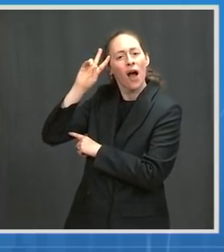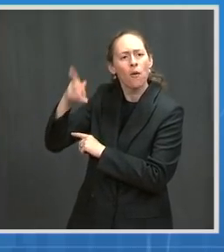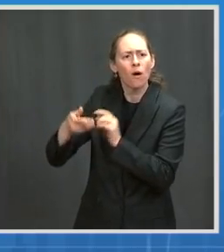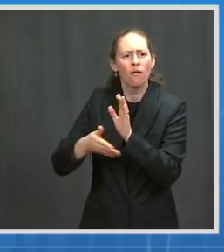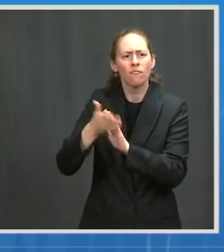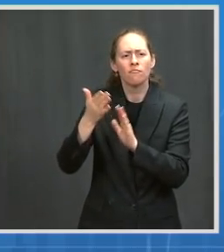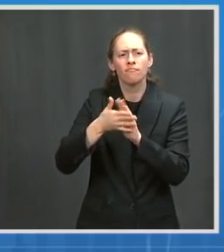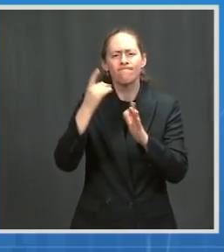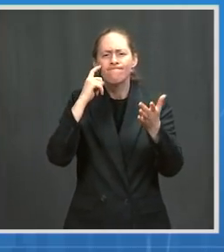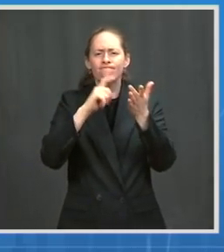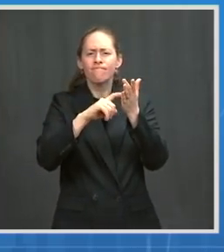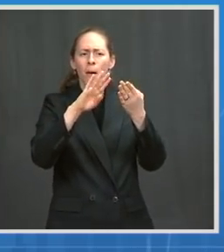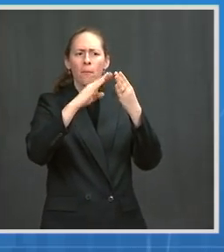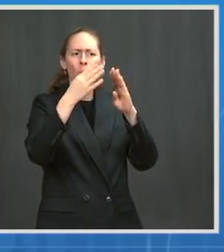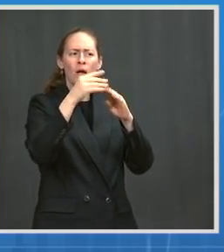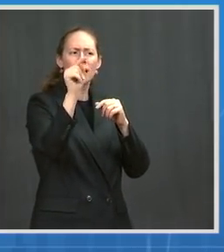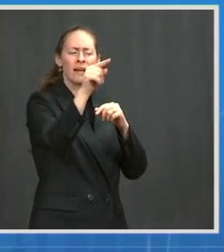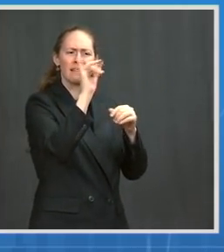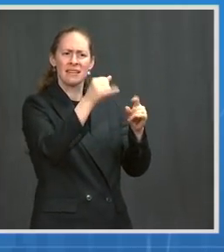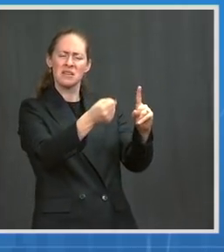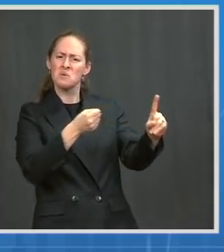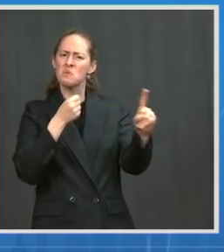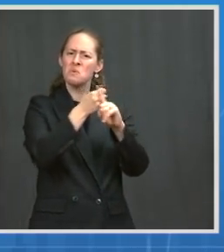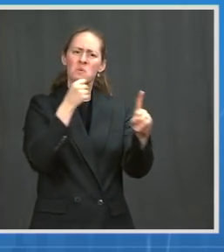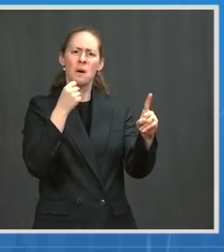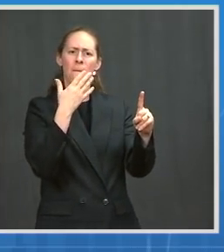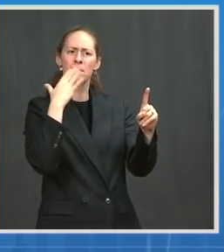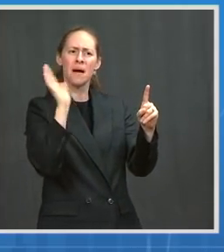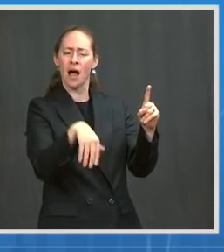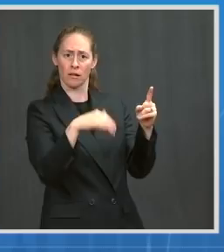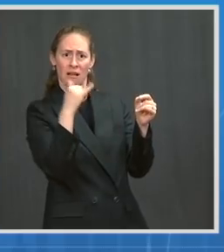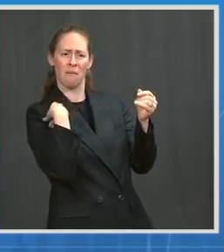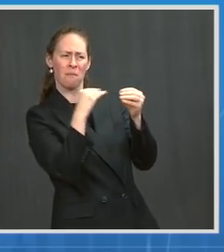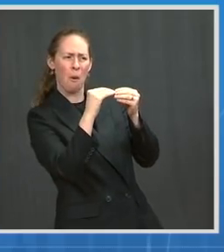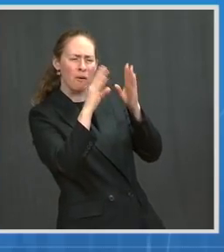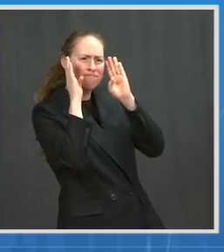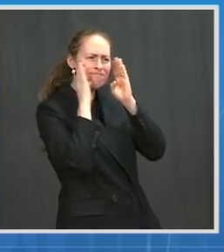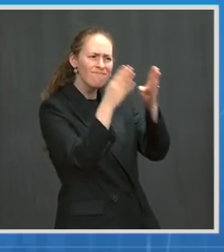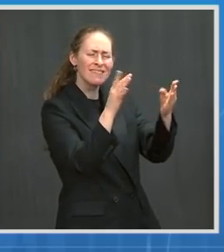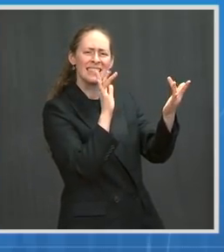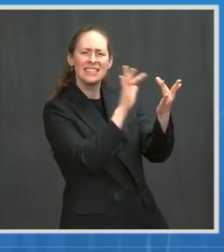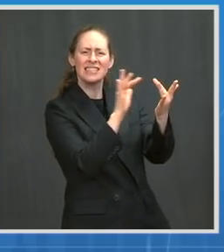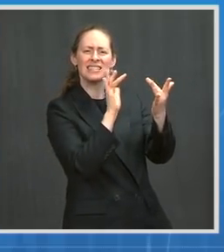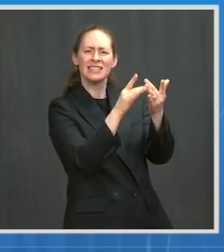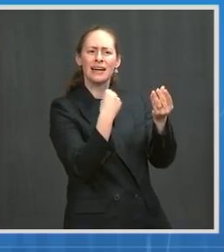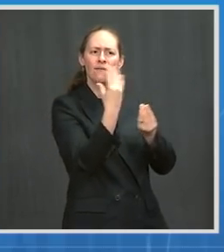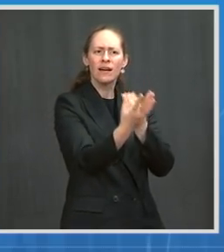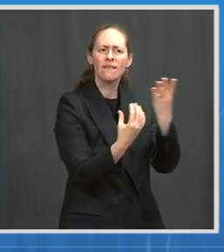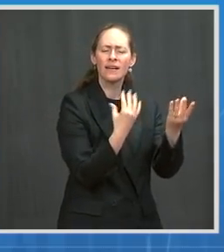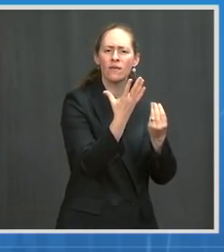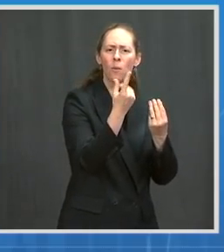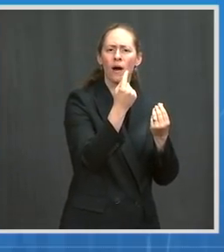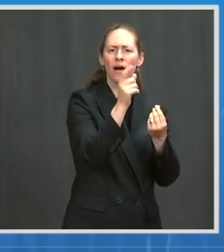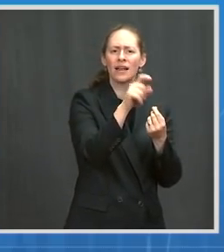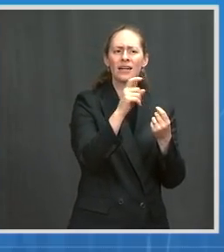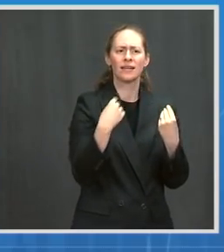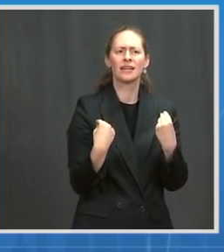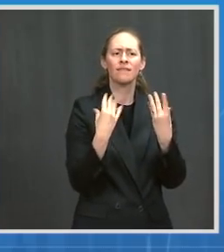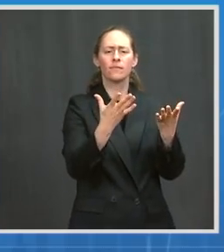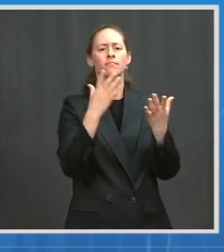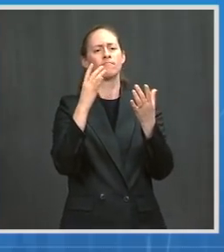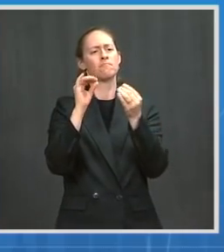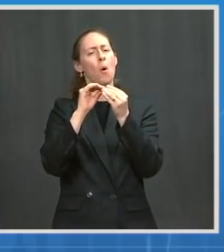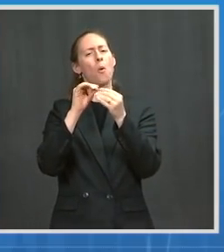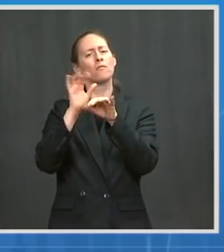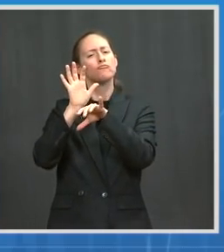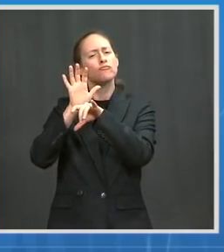to reach millions of Americans who still need protection against the virus and to energize and mobilize grassroots vaccine